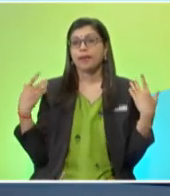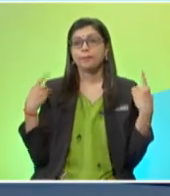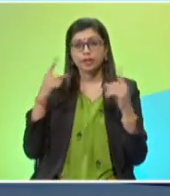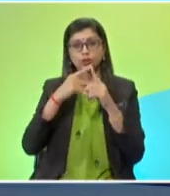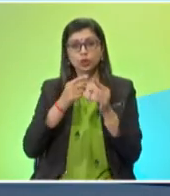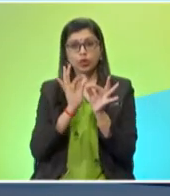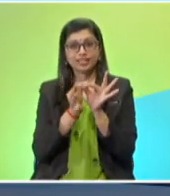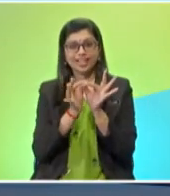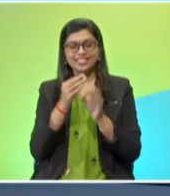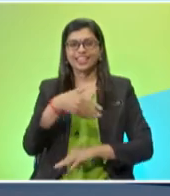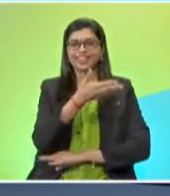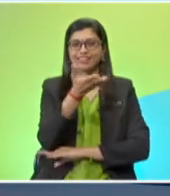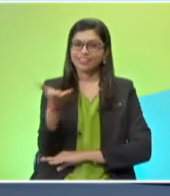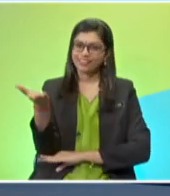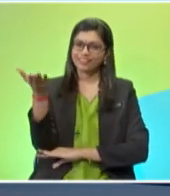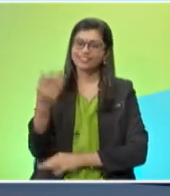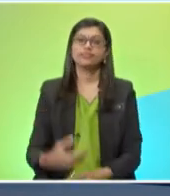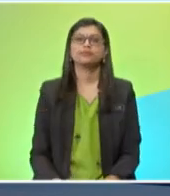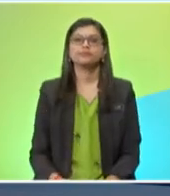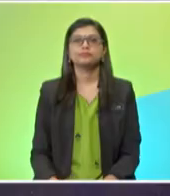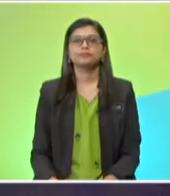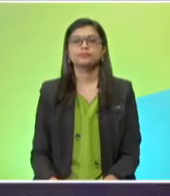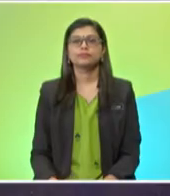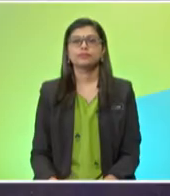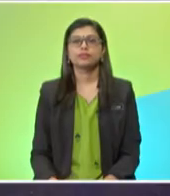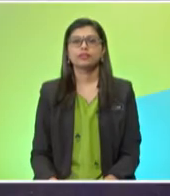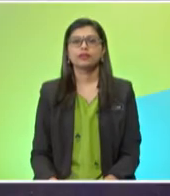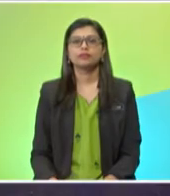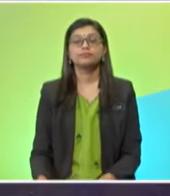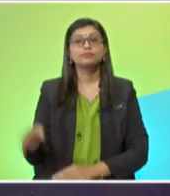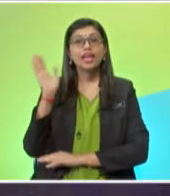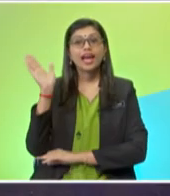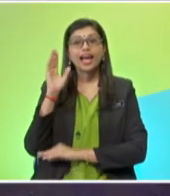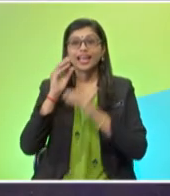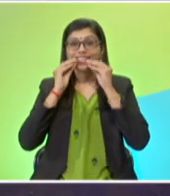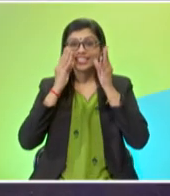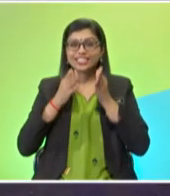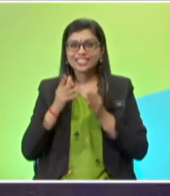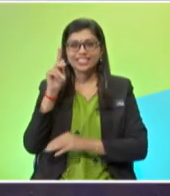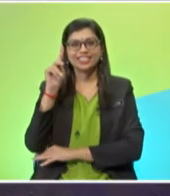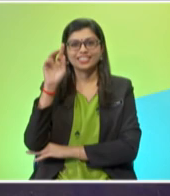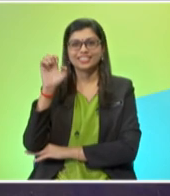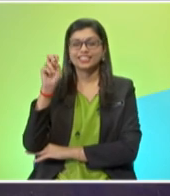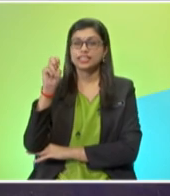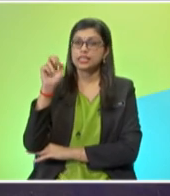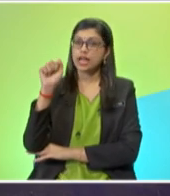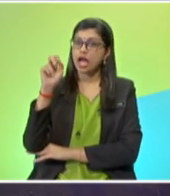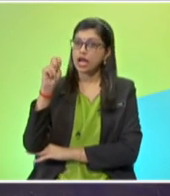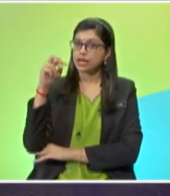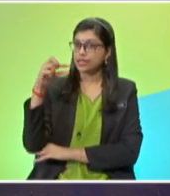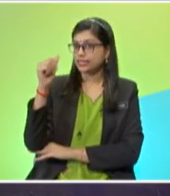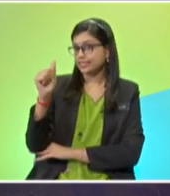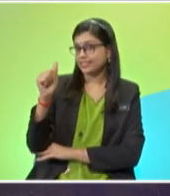of course, with me is teacher Kenanga. Hi, honey. How are you, teacher Kenanga? I'm fine, thank you. I think teacher Kenanga is